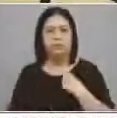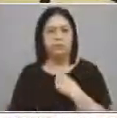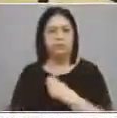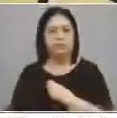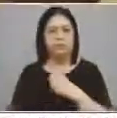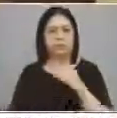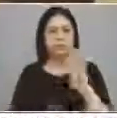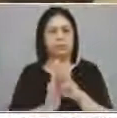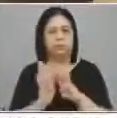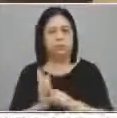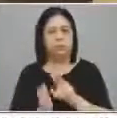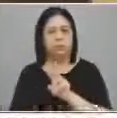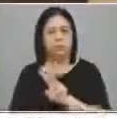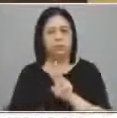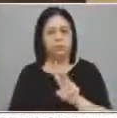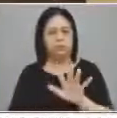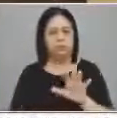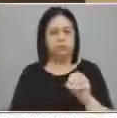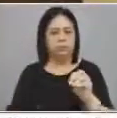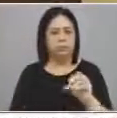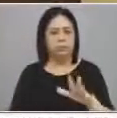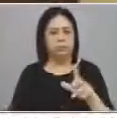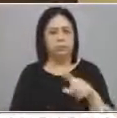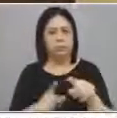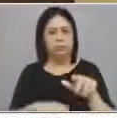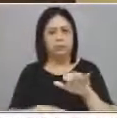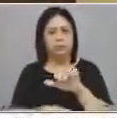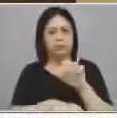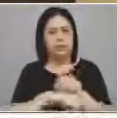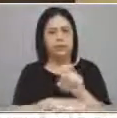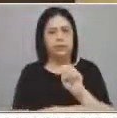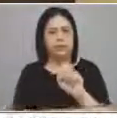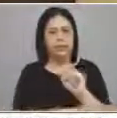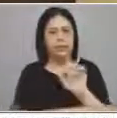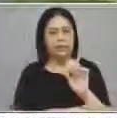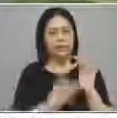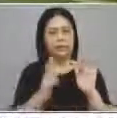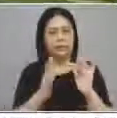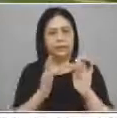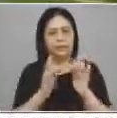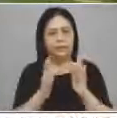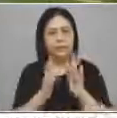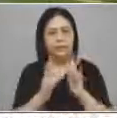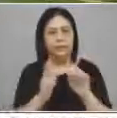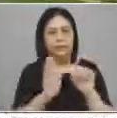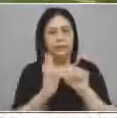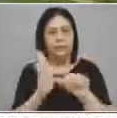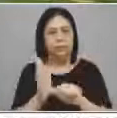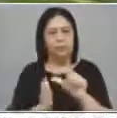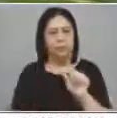DICT. Ayon sa Asia Foundation, nasa 74%